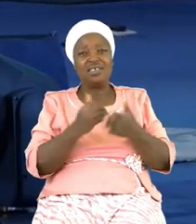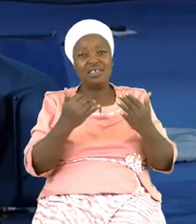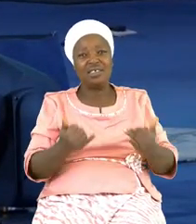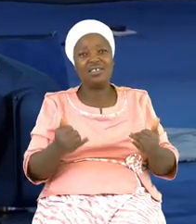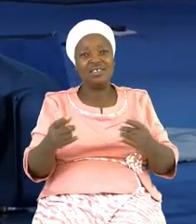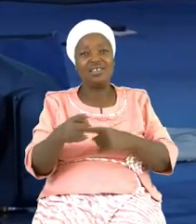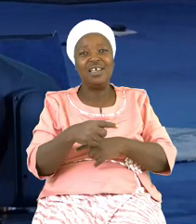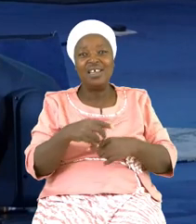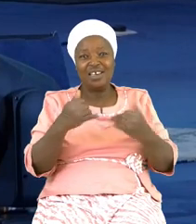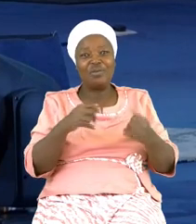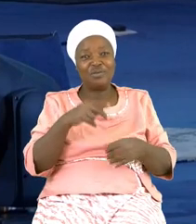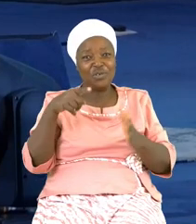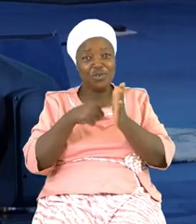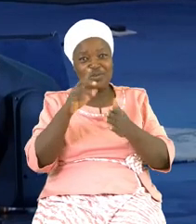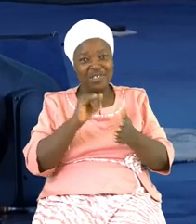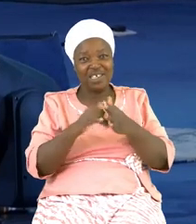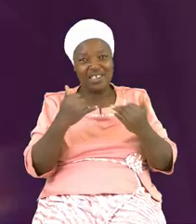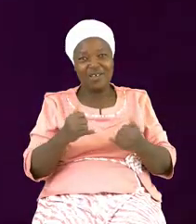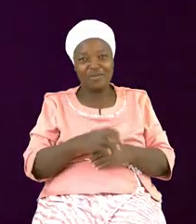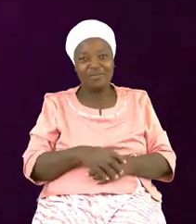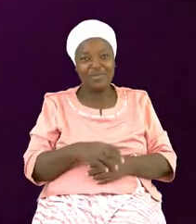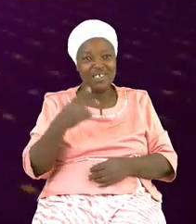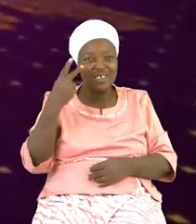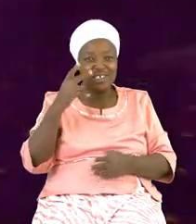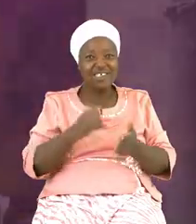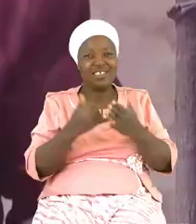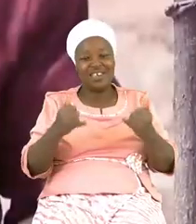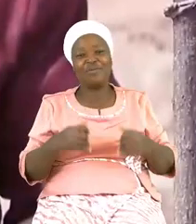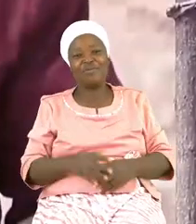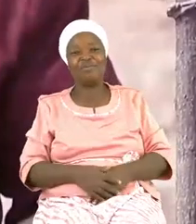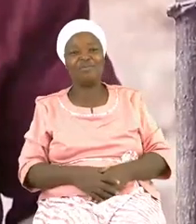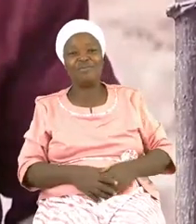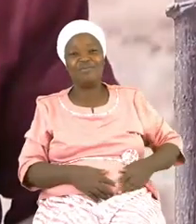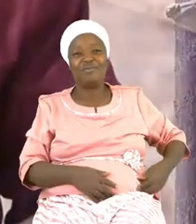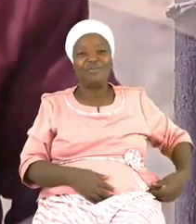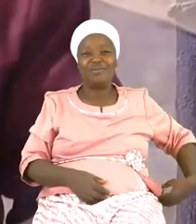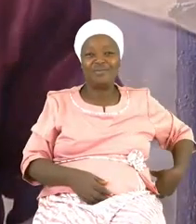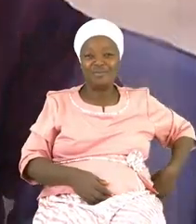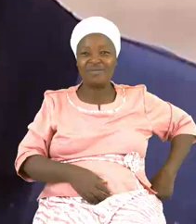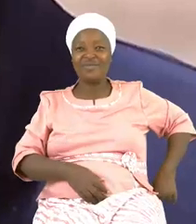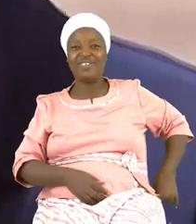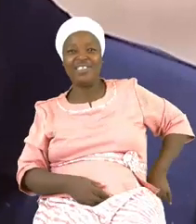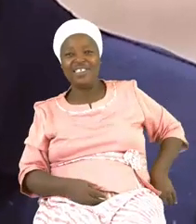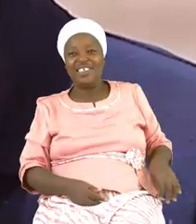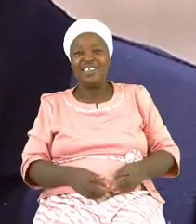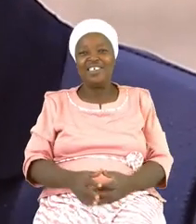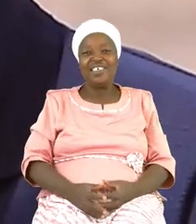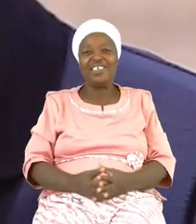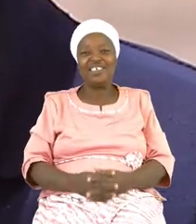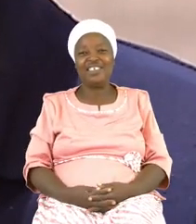Can I show you his face? Look at him now. Look at him. Told that Dennis went to School of Technology in